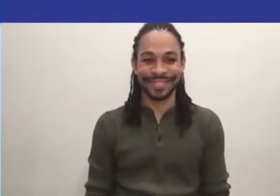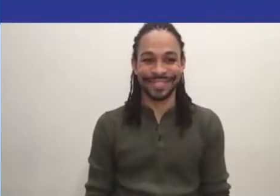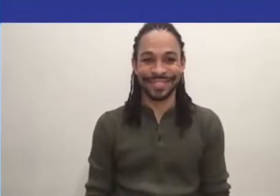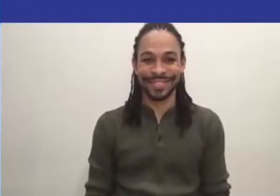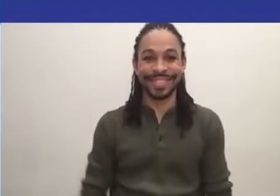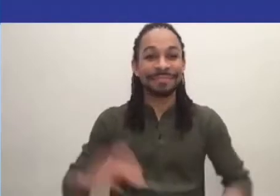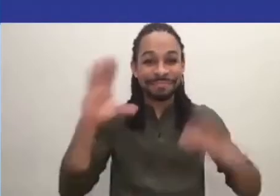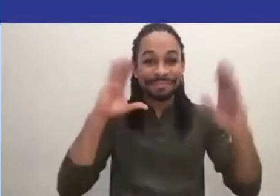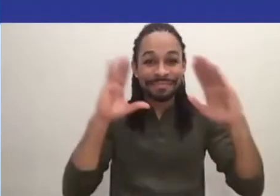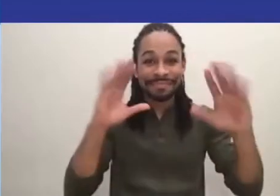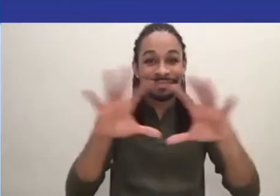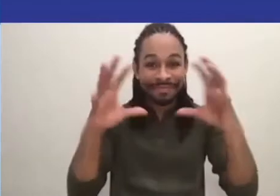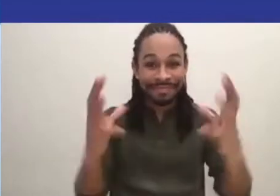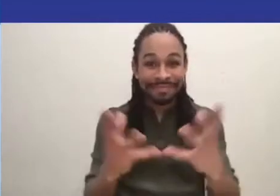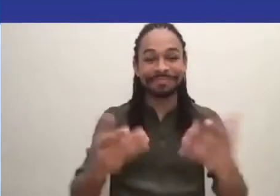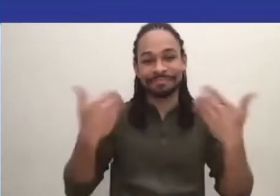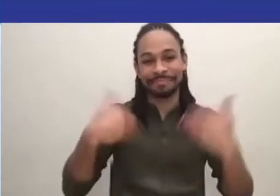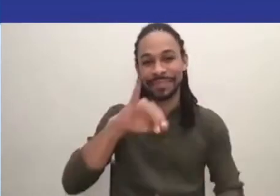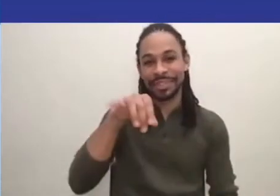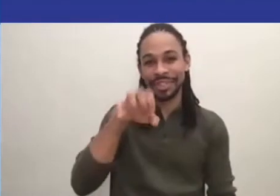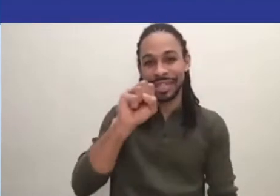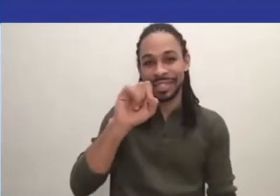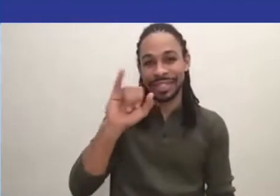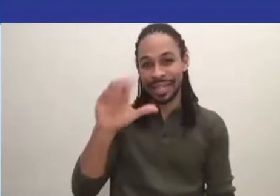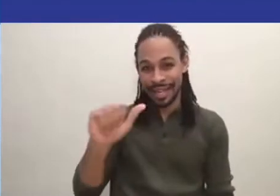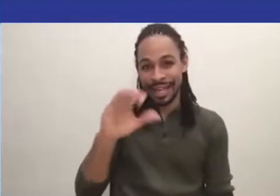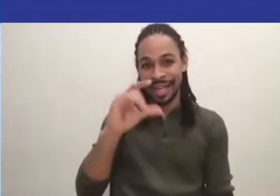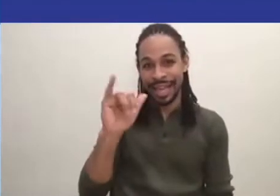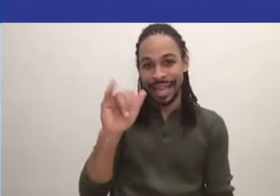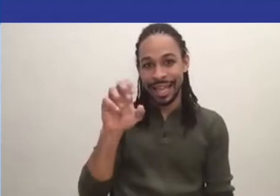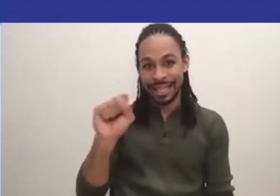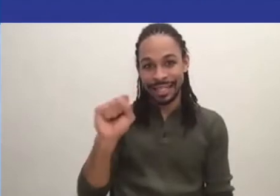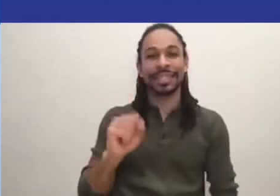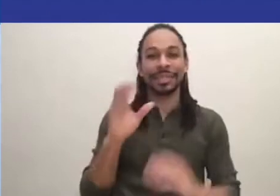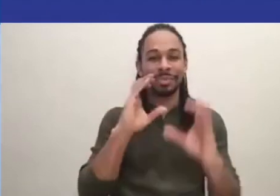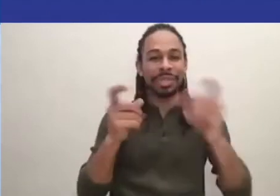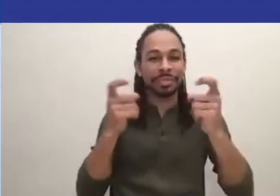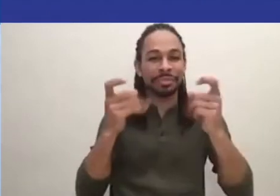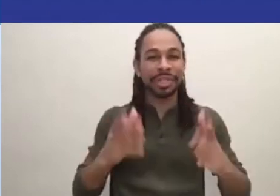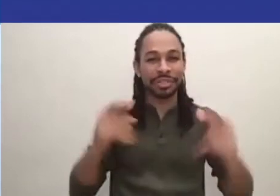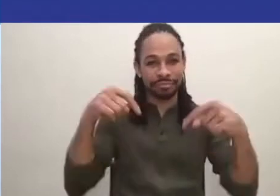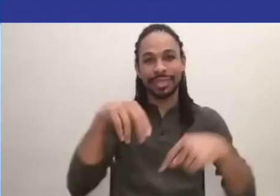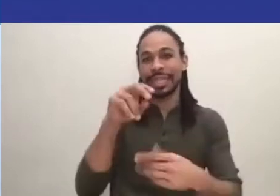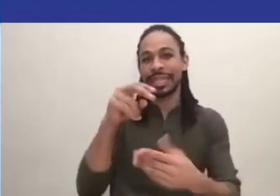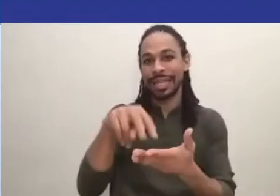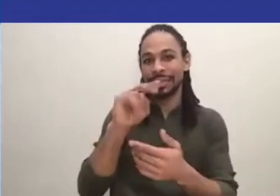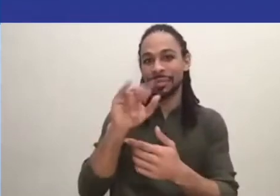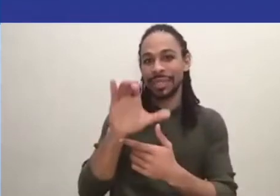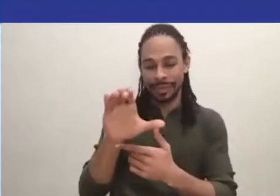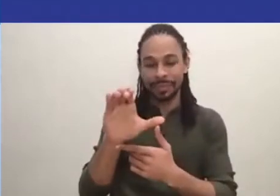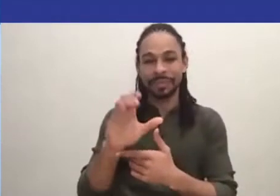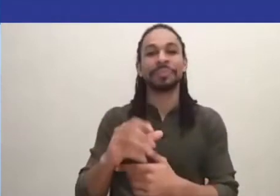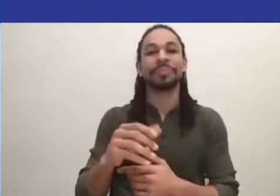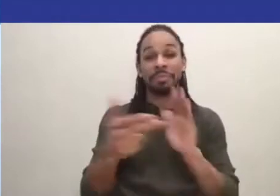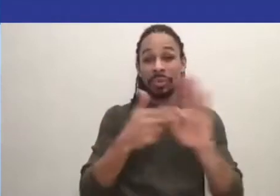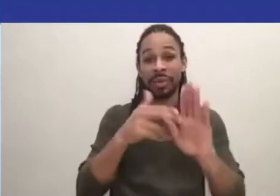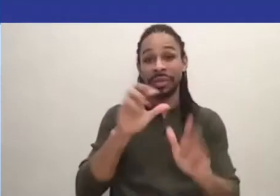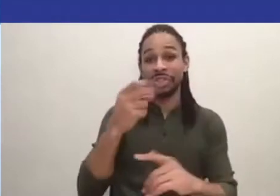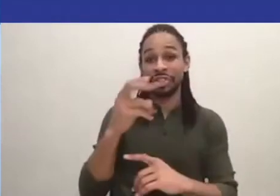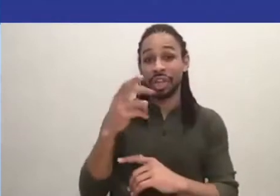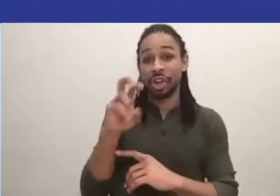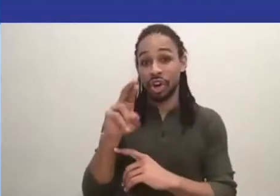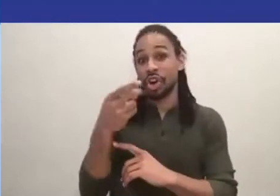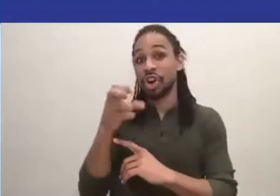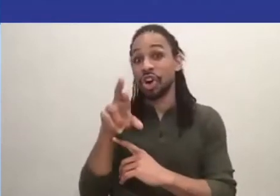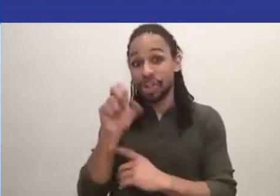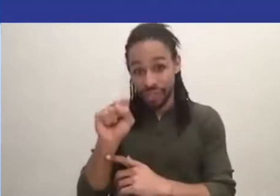Hello, everyone. My name is Jessica Gaines, Communications Manager at Dance NYC. My pronouns are she, her, and hers, and